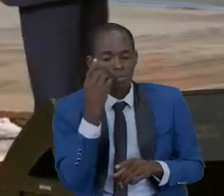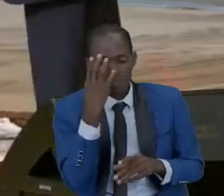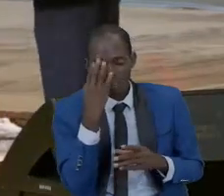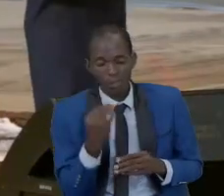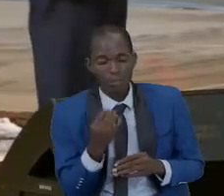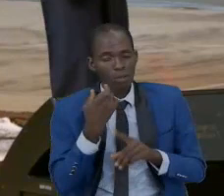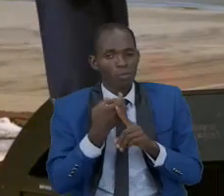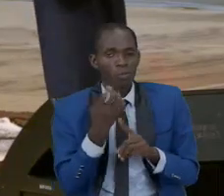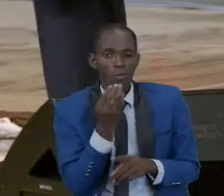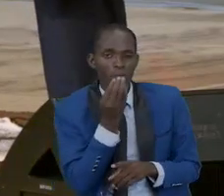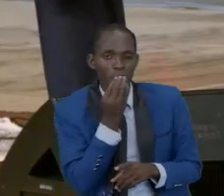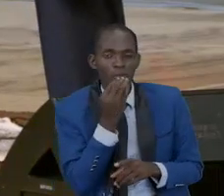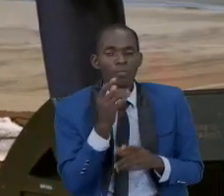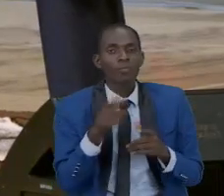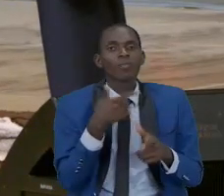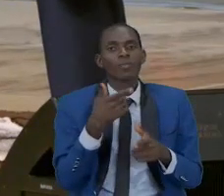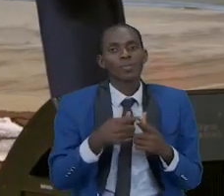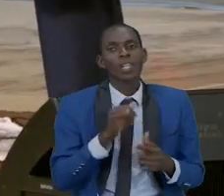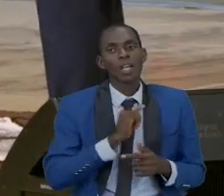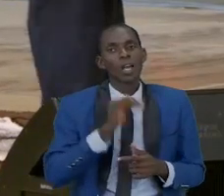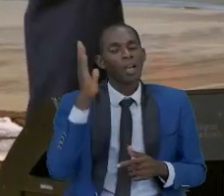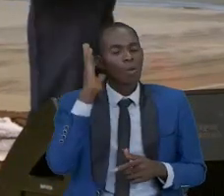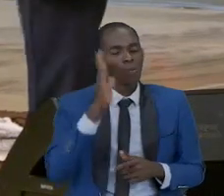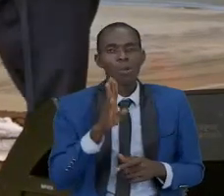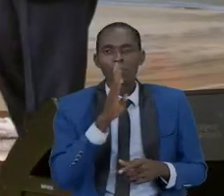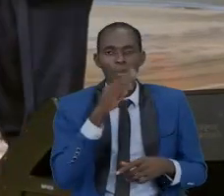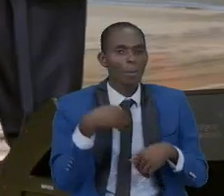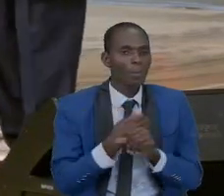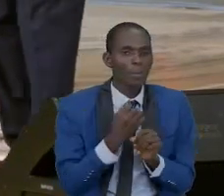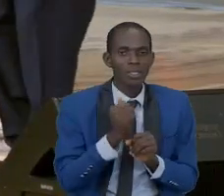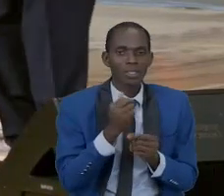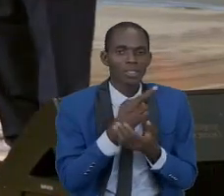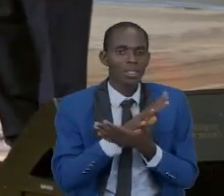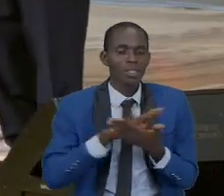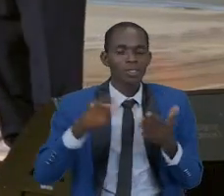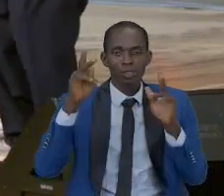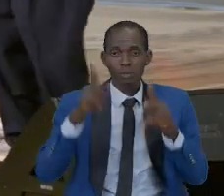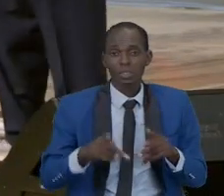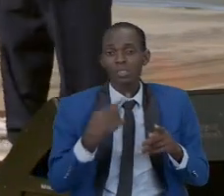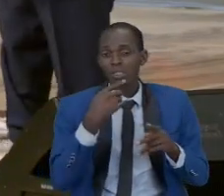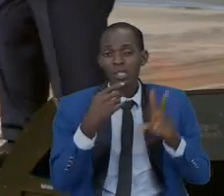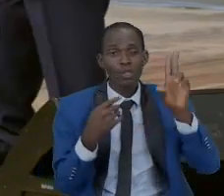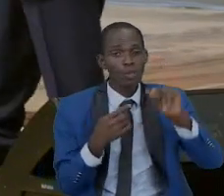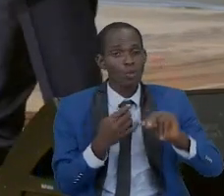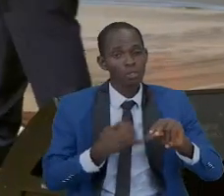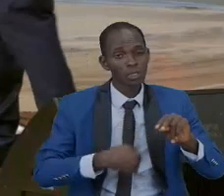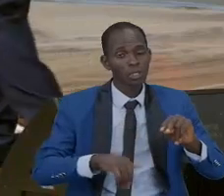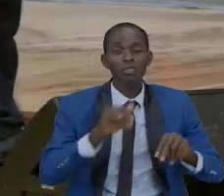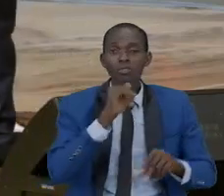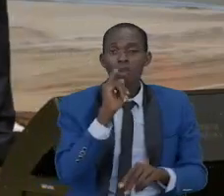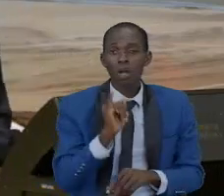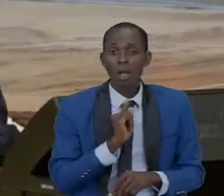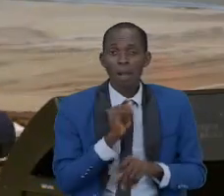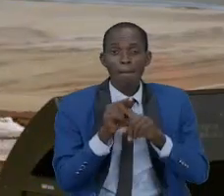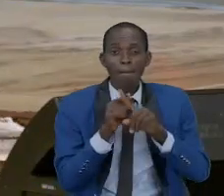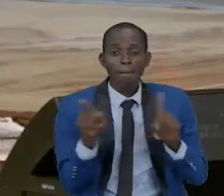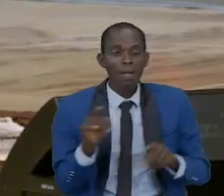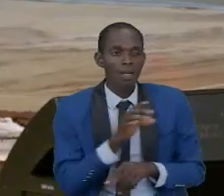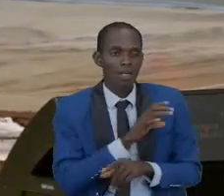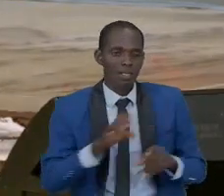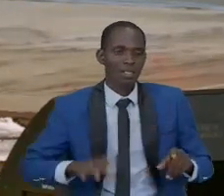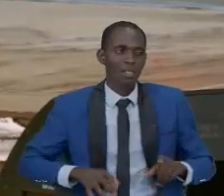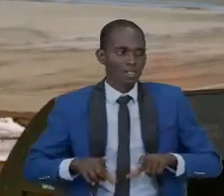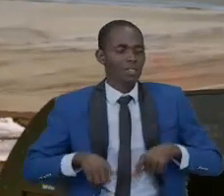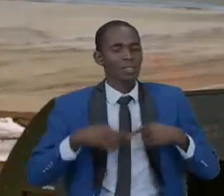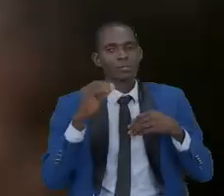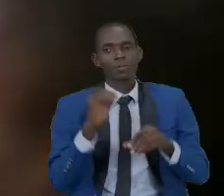food then I'd live the righteous he said no yet not I but Christ leave us